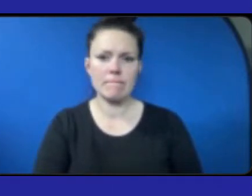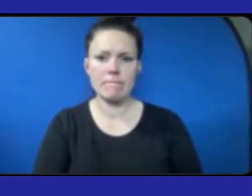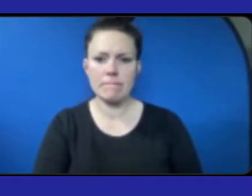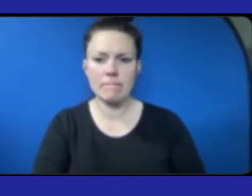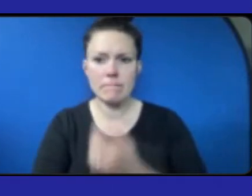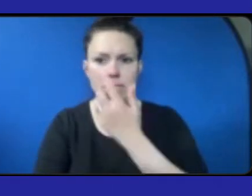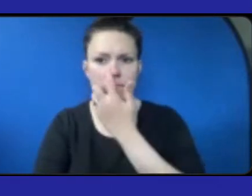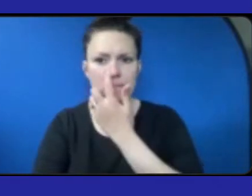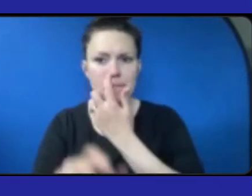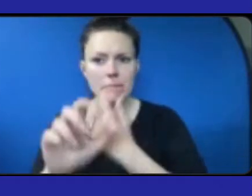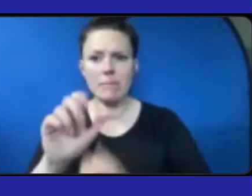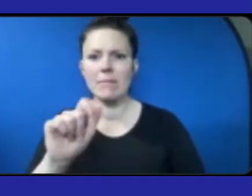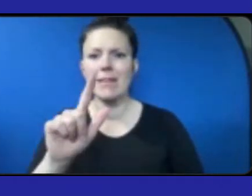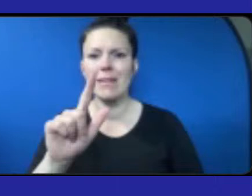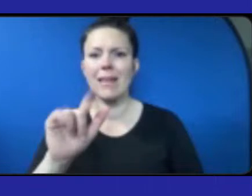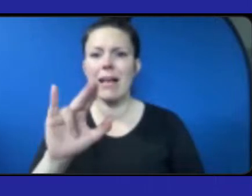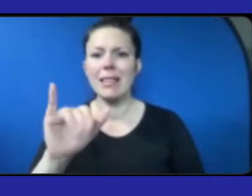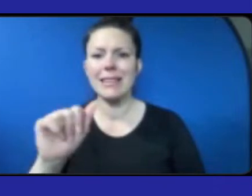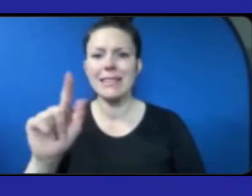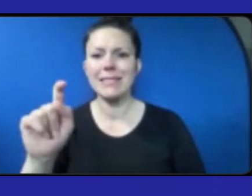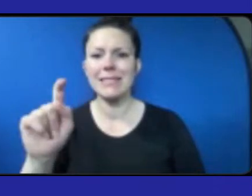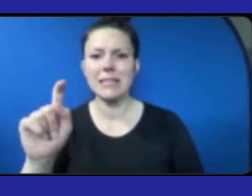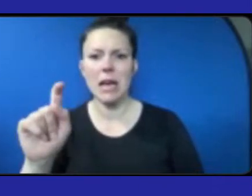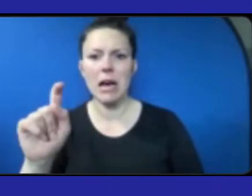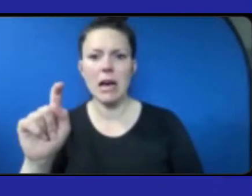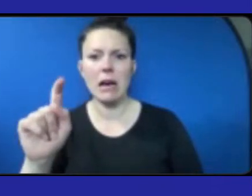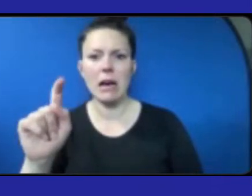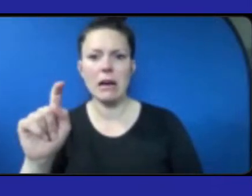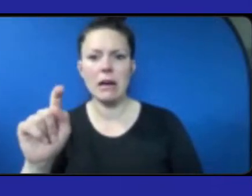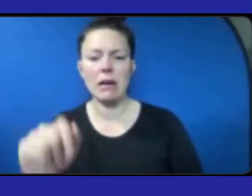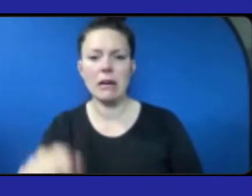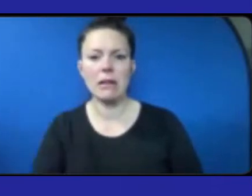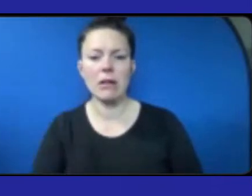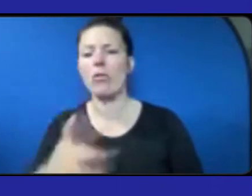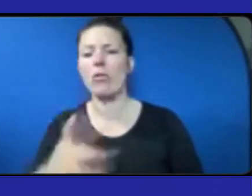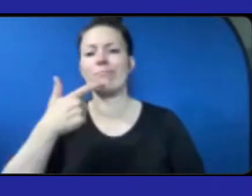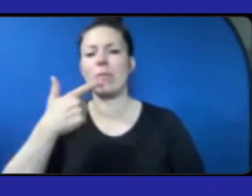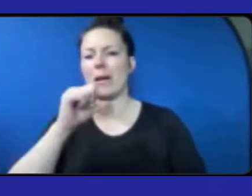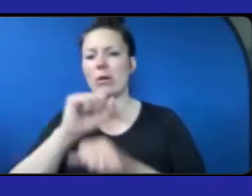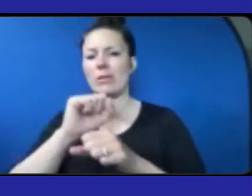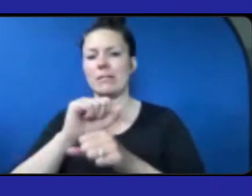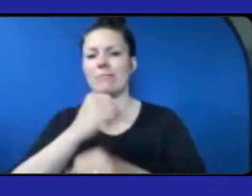Alicia? Oh, maybe the Okay, mics weren't on there. Sorry, the mic went off.